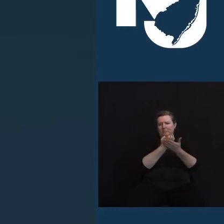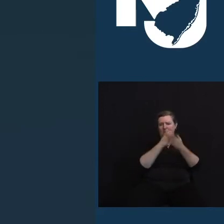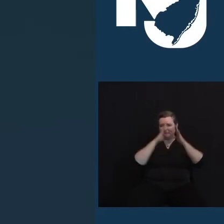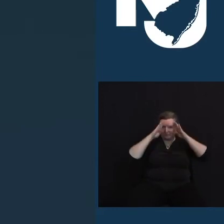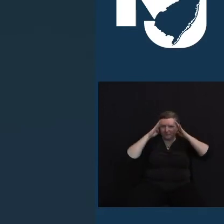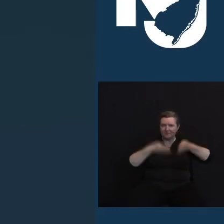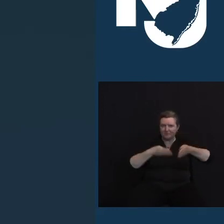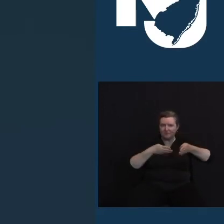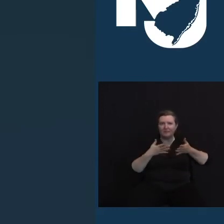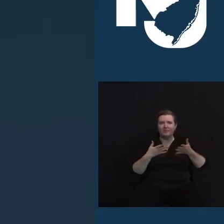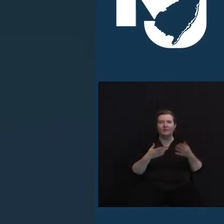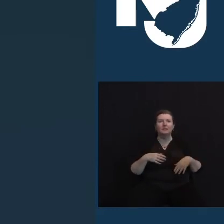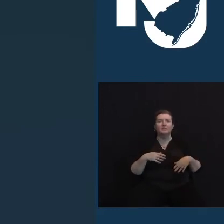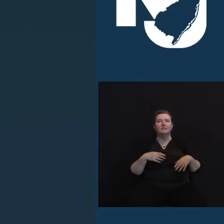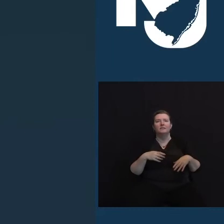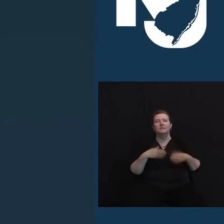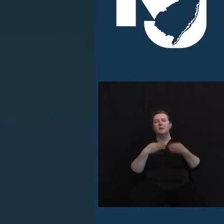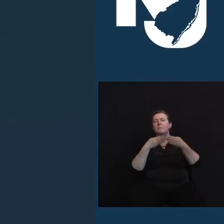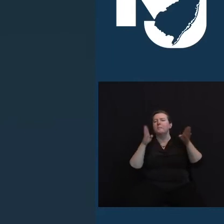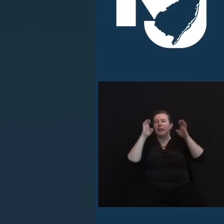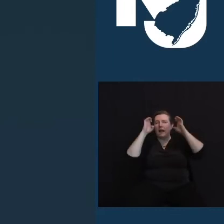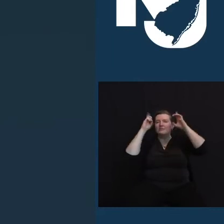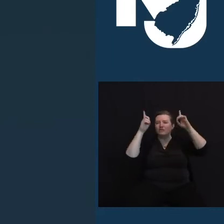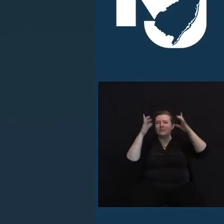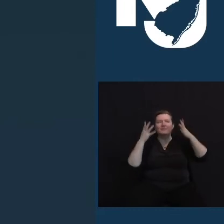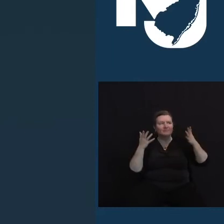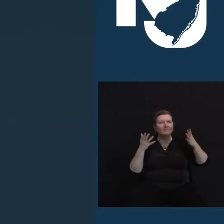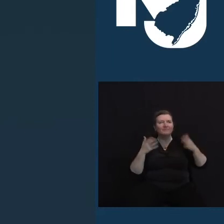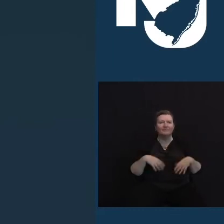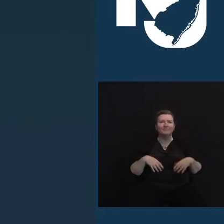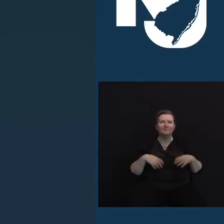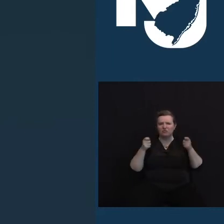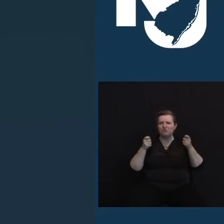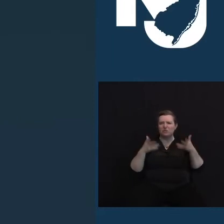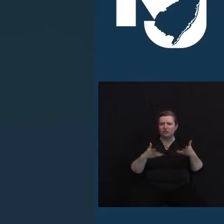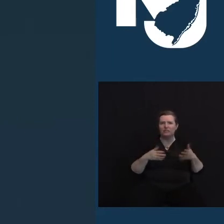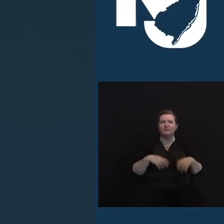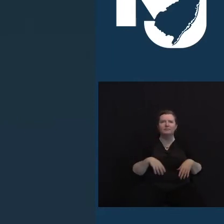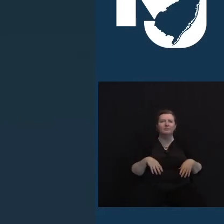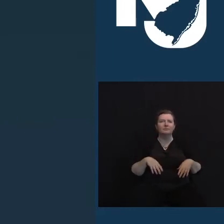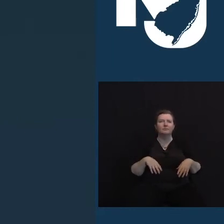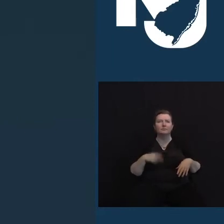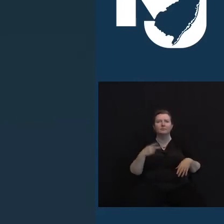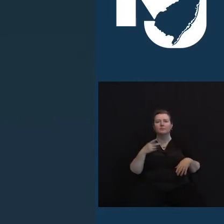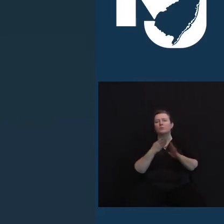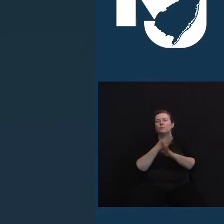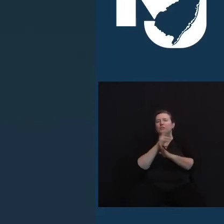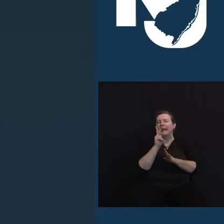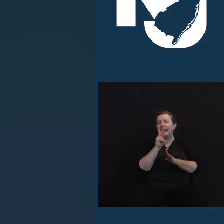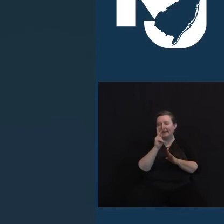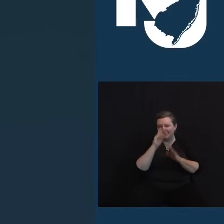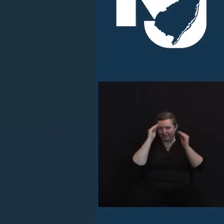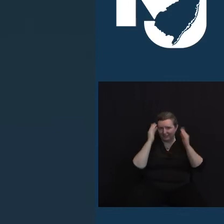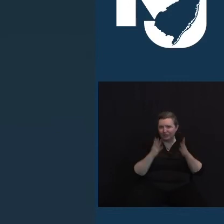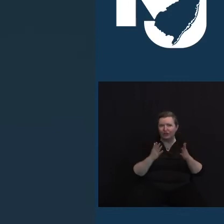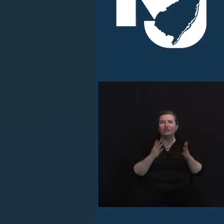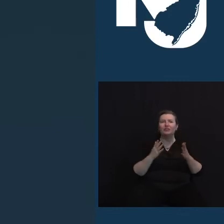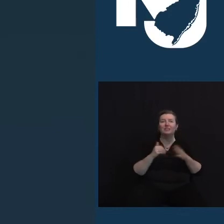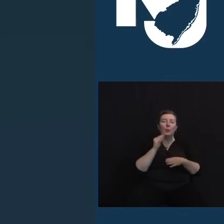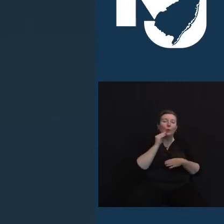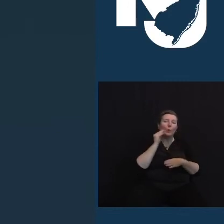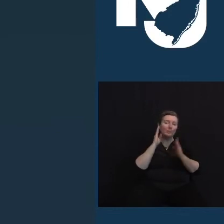education. She set a generation of learners off on their journeys as a pre-K teacher at Riley Elementary in her hometown. Away